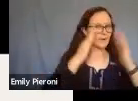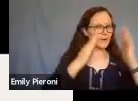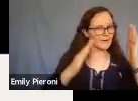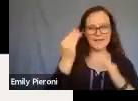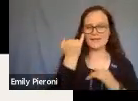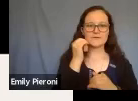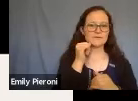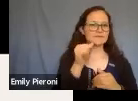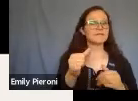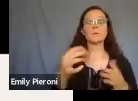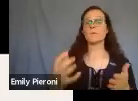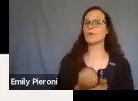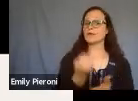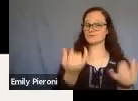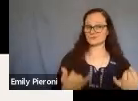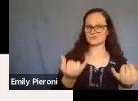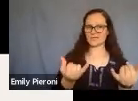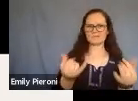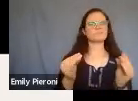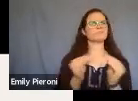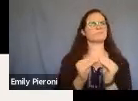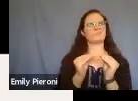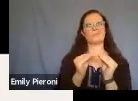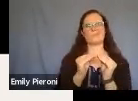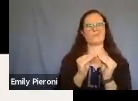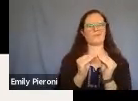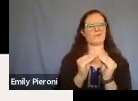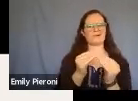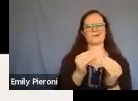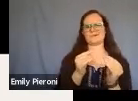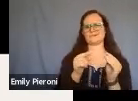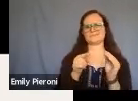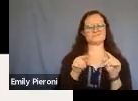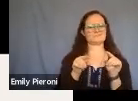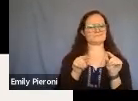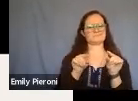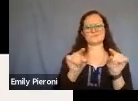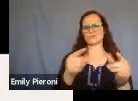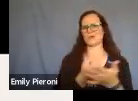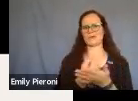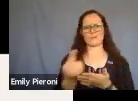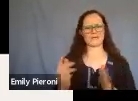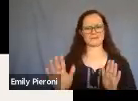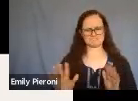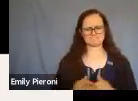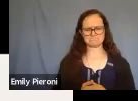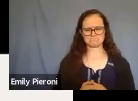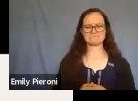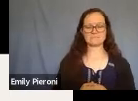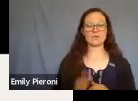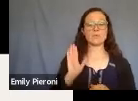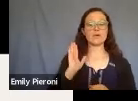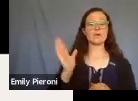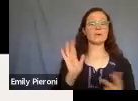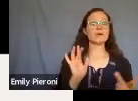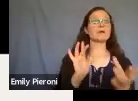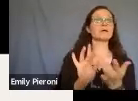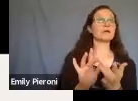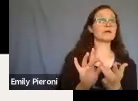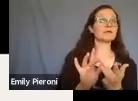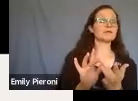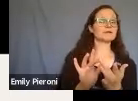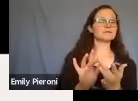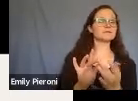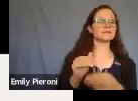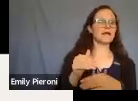get a prize today. We'll be doing plenty more throughout the week, but we'll be reaching out and getting the